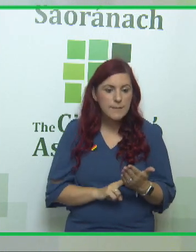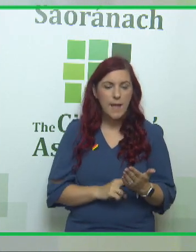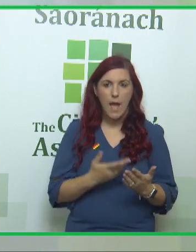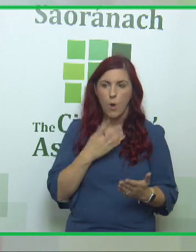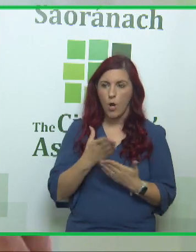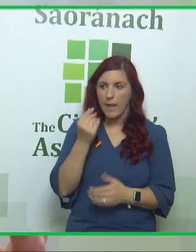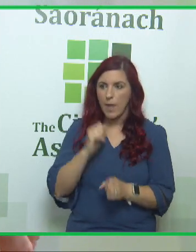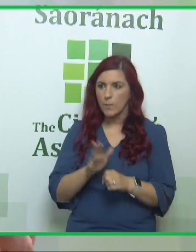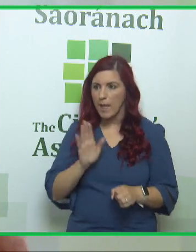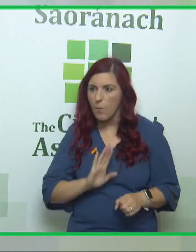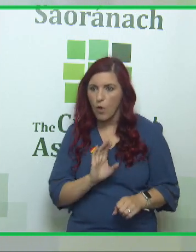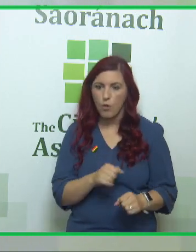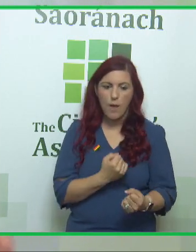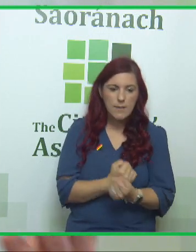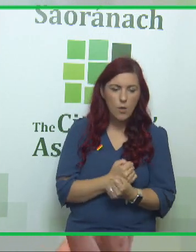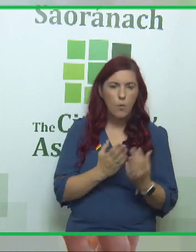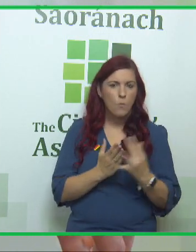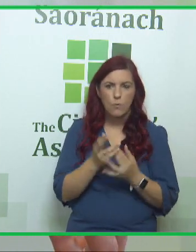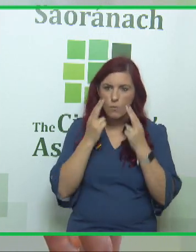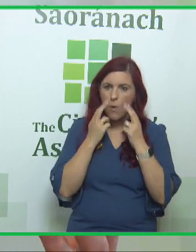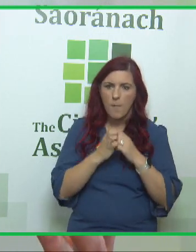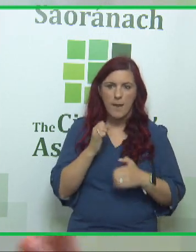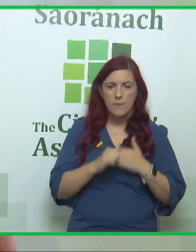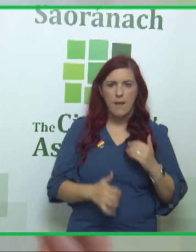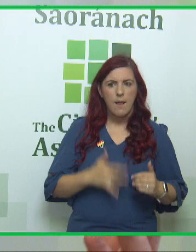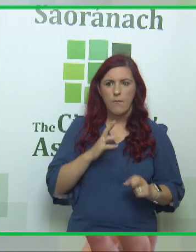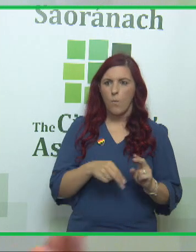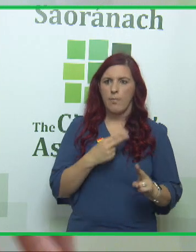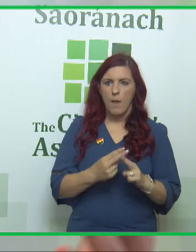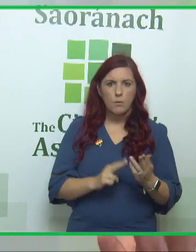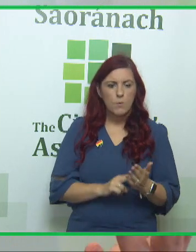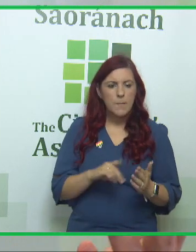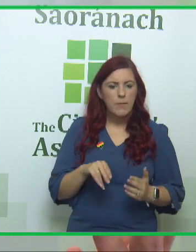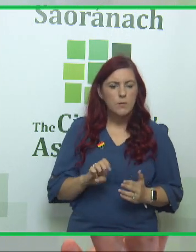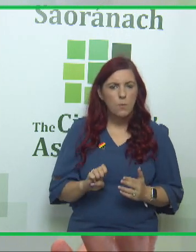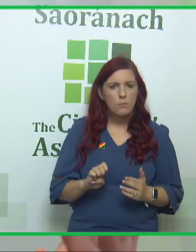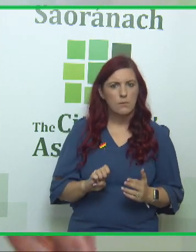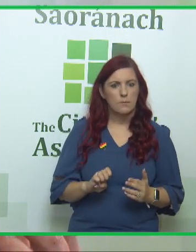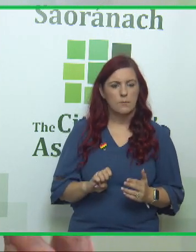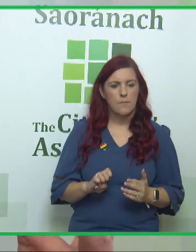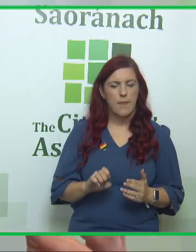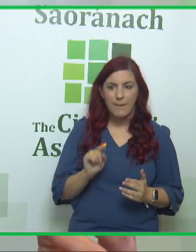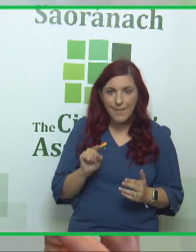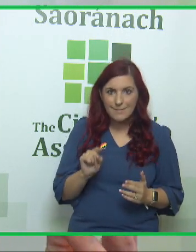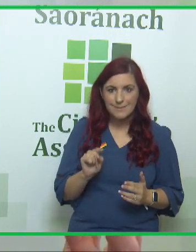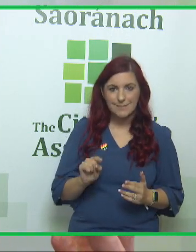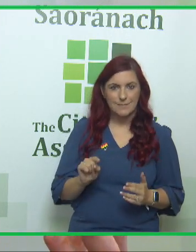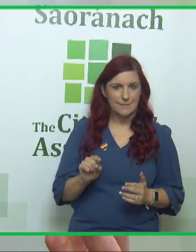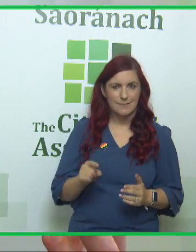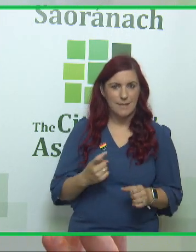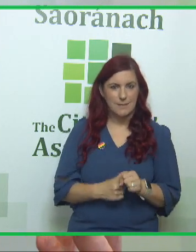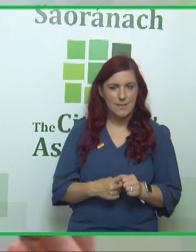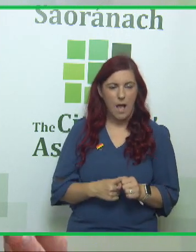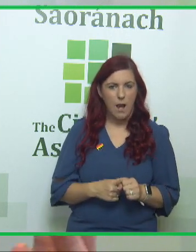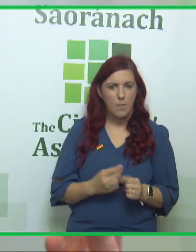son, going through normal everyday life without it, without some sort of substance in our body. That was the hard thing